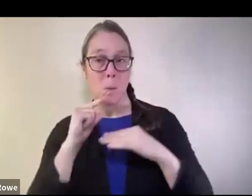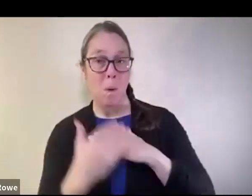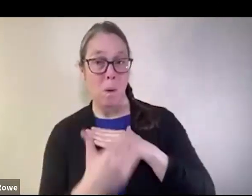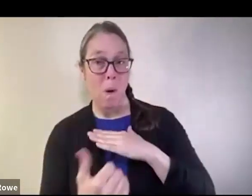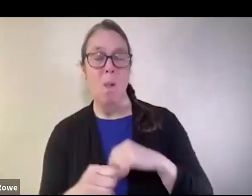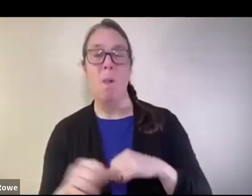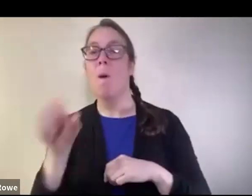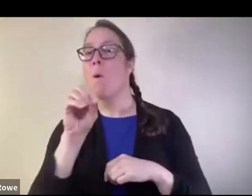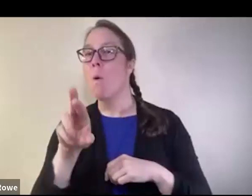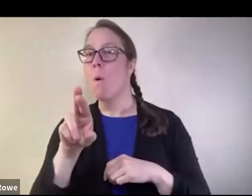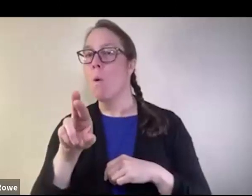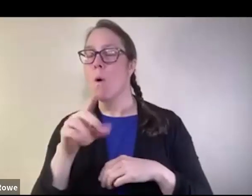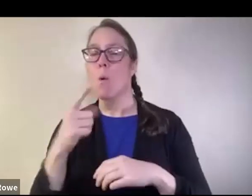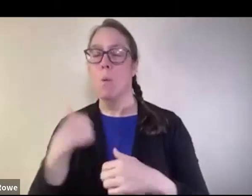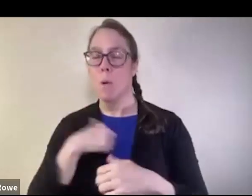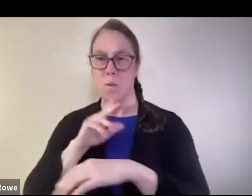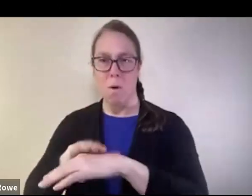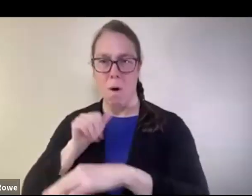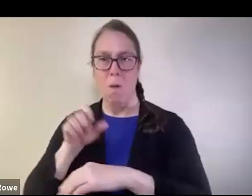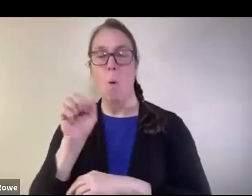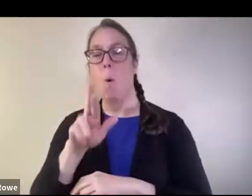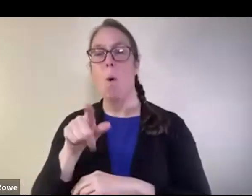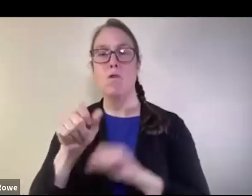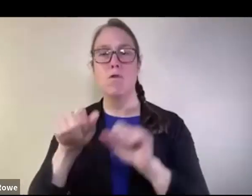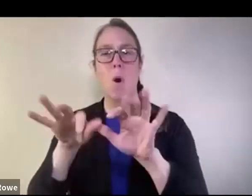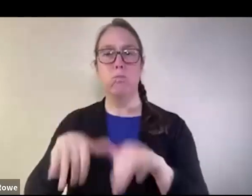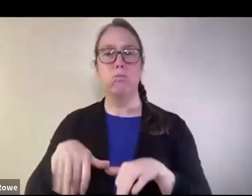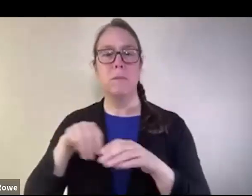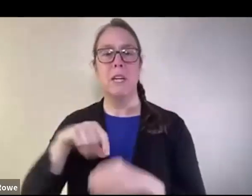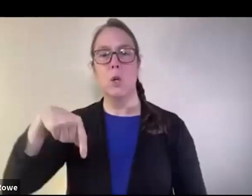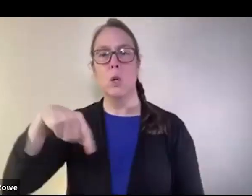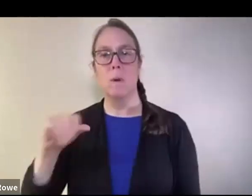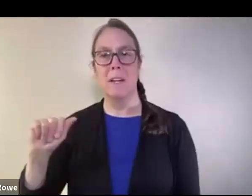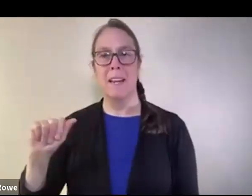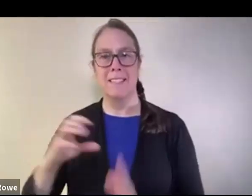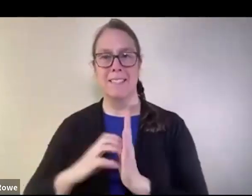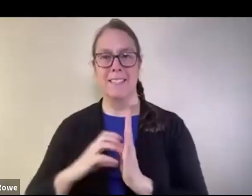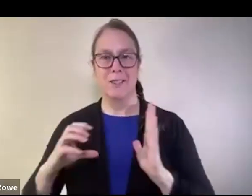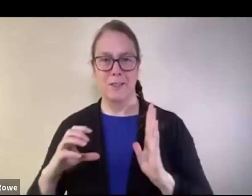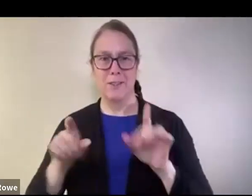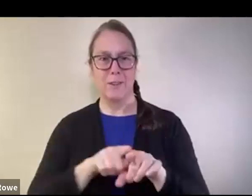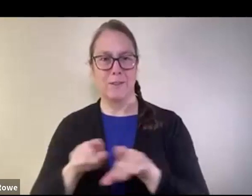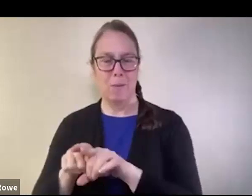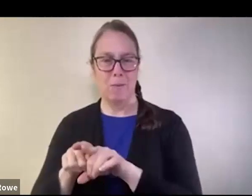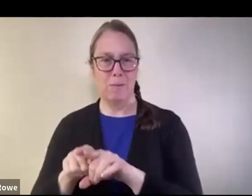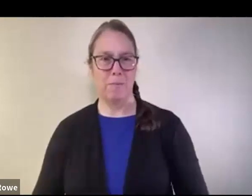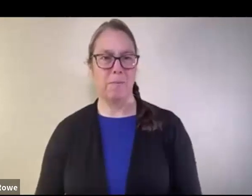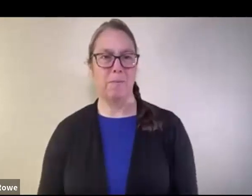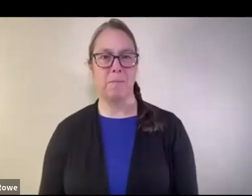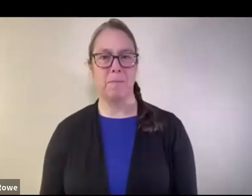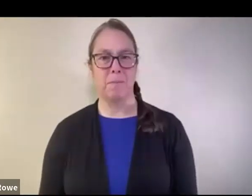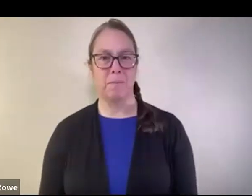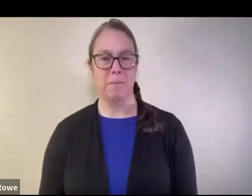or you can also type it into our Q&A section as well.